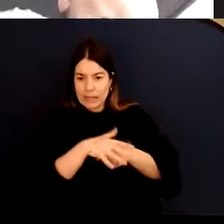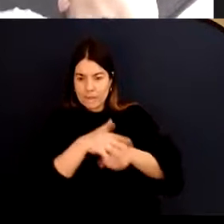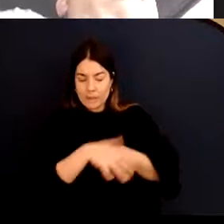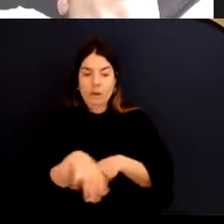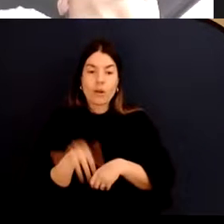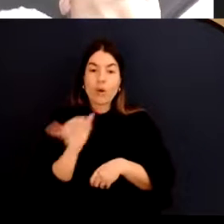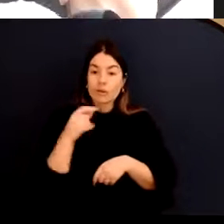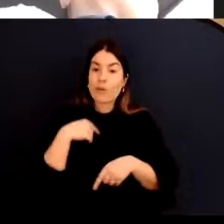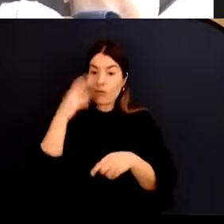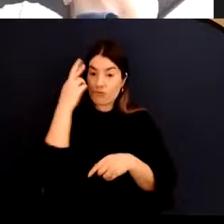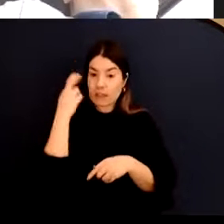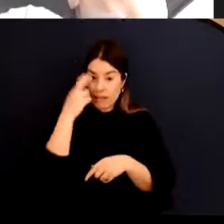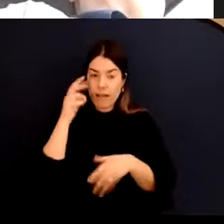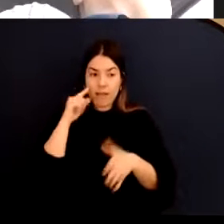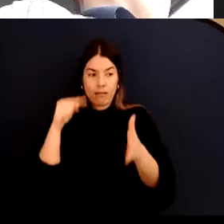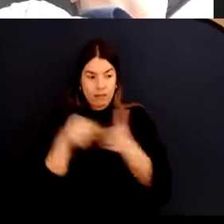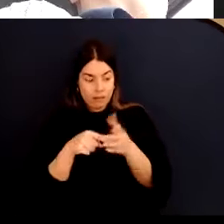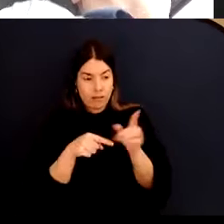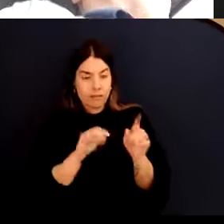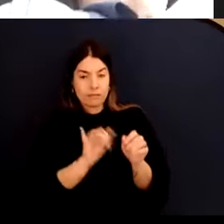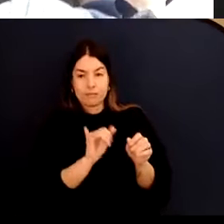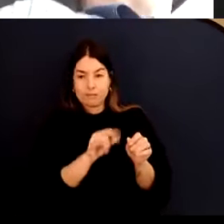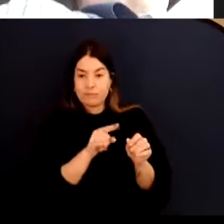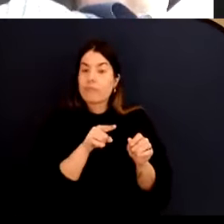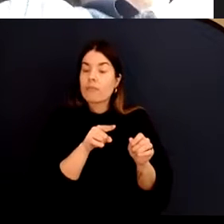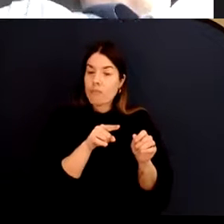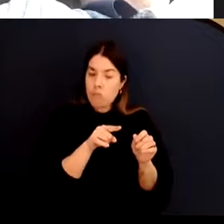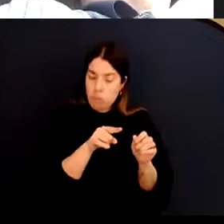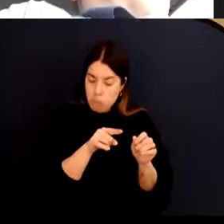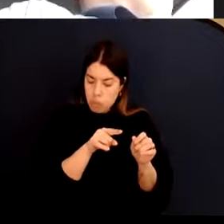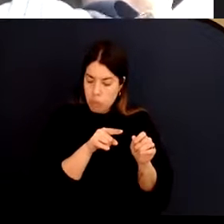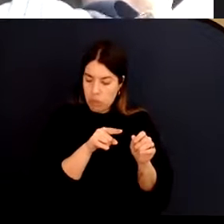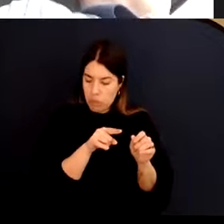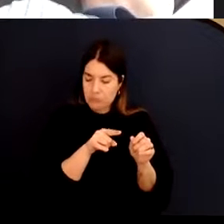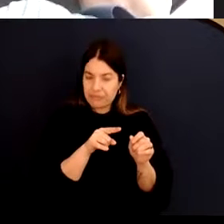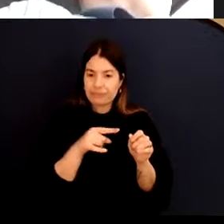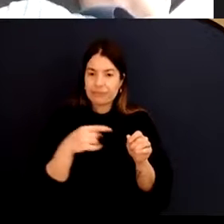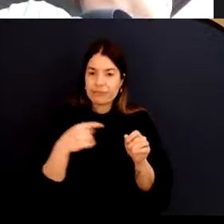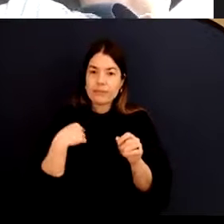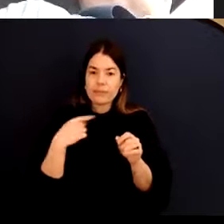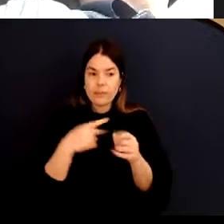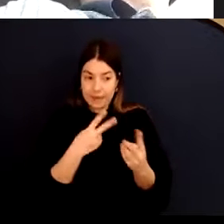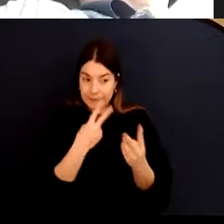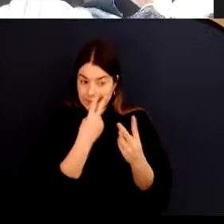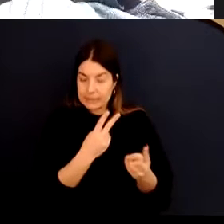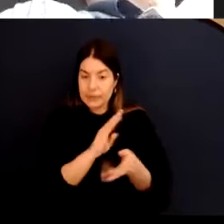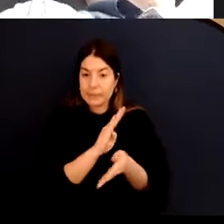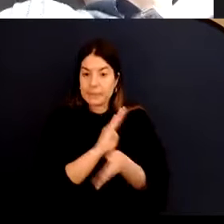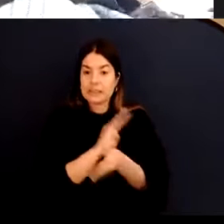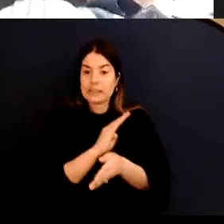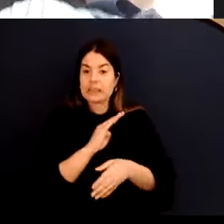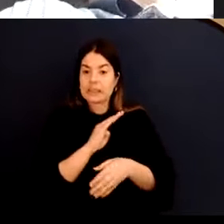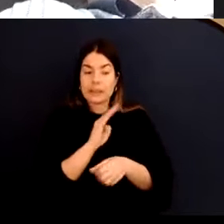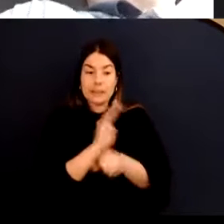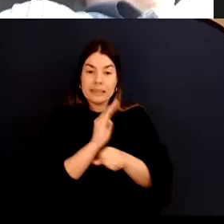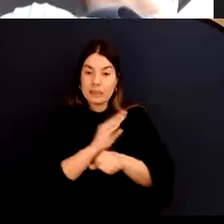the opportunity to coach and visit with business owners on how they did need to be